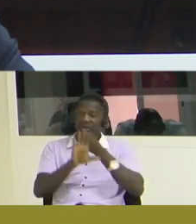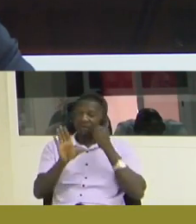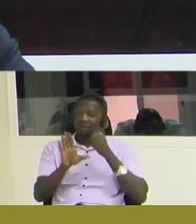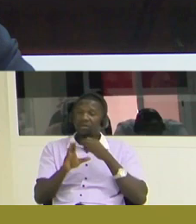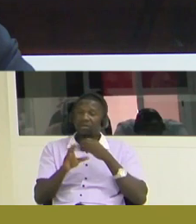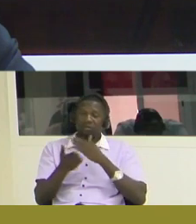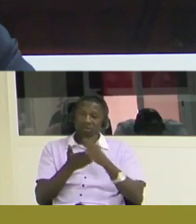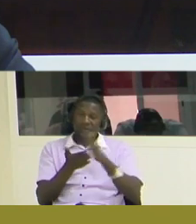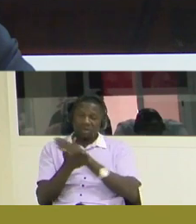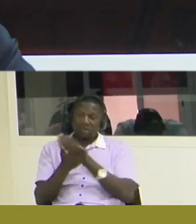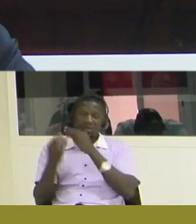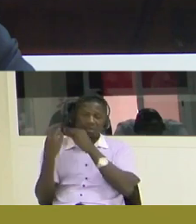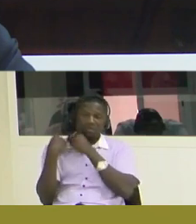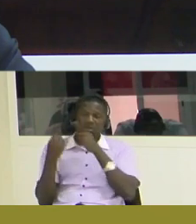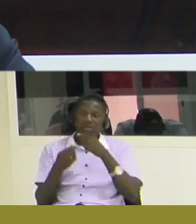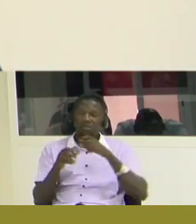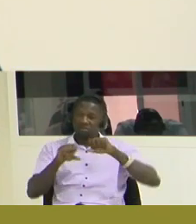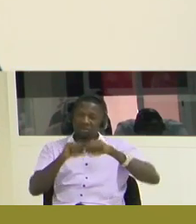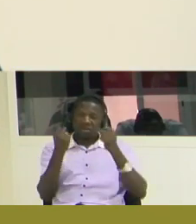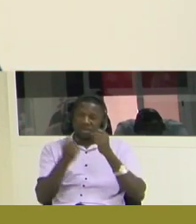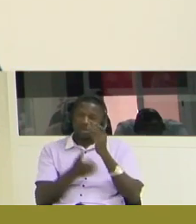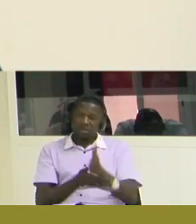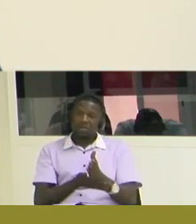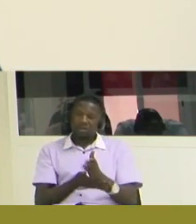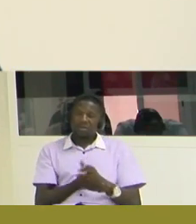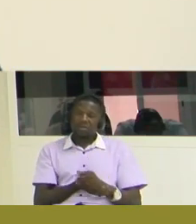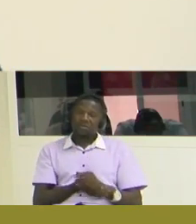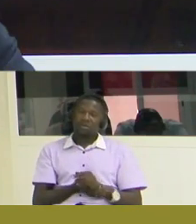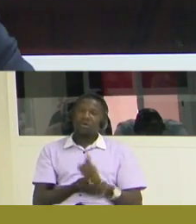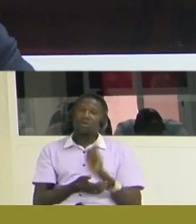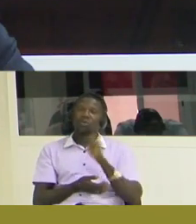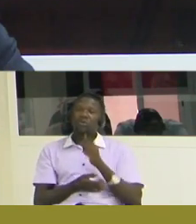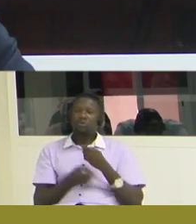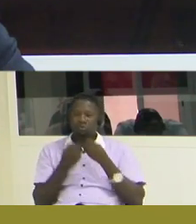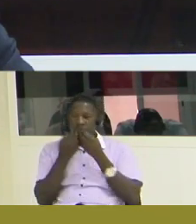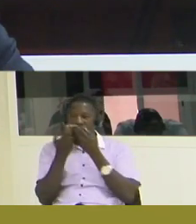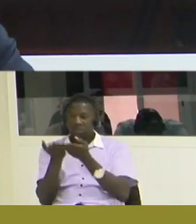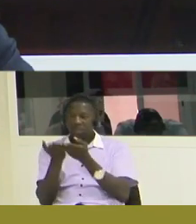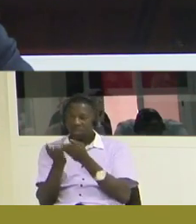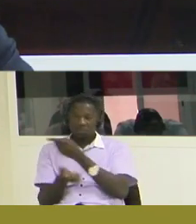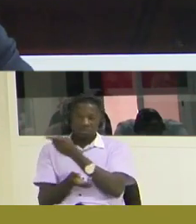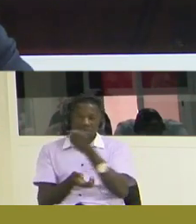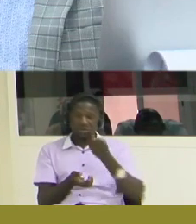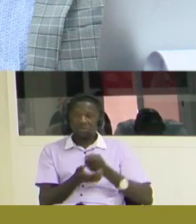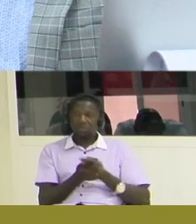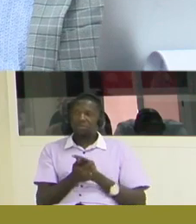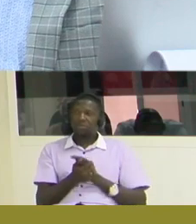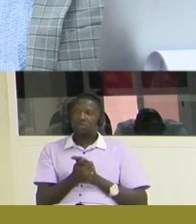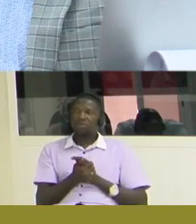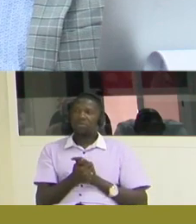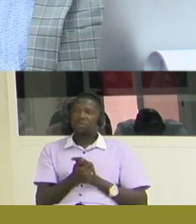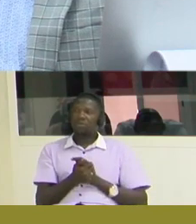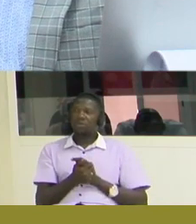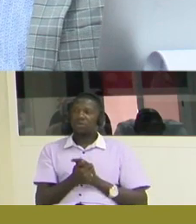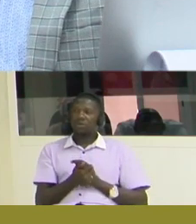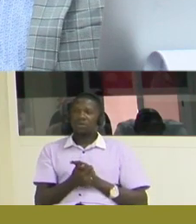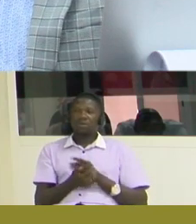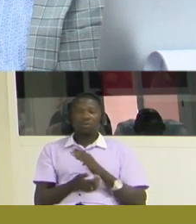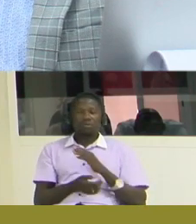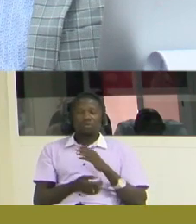do okay what do you say to them some of them described very horrible